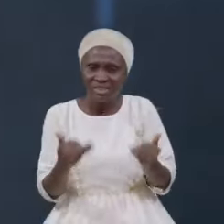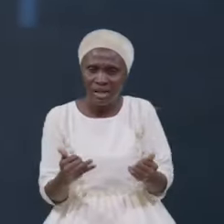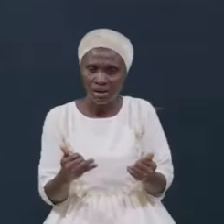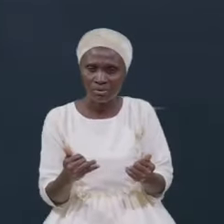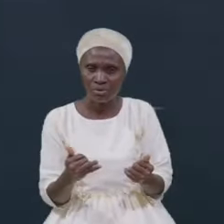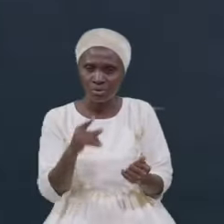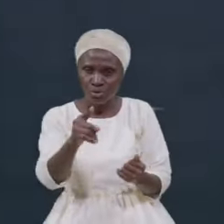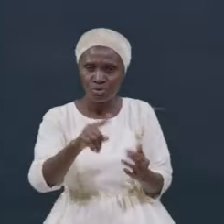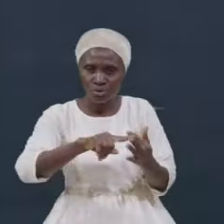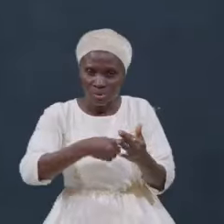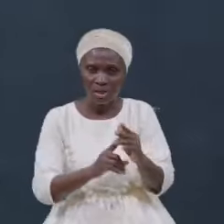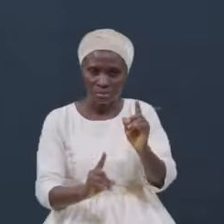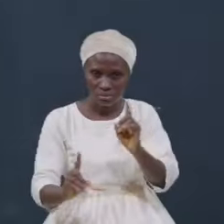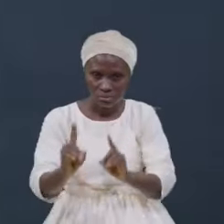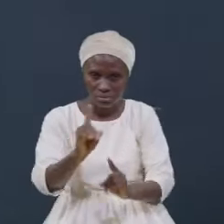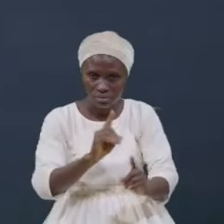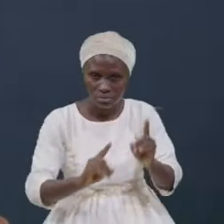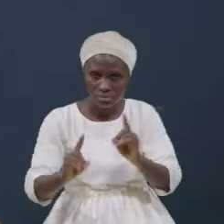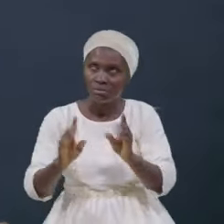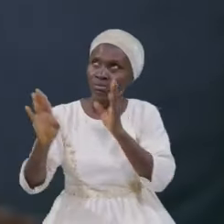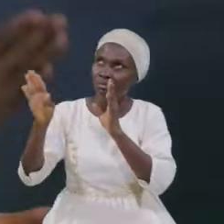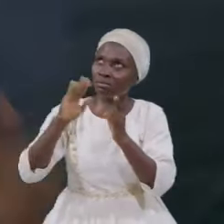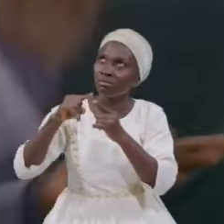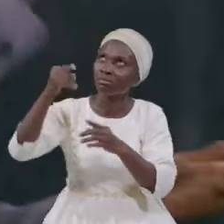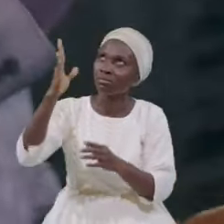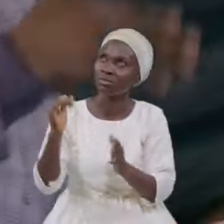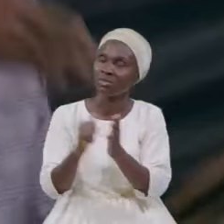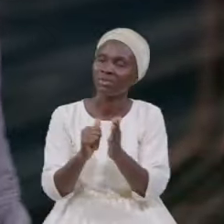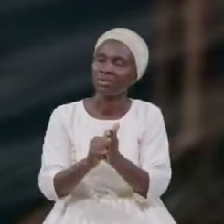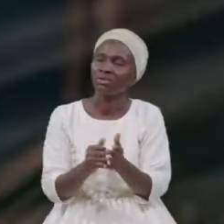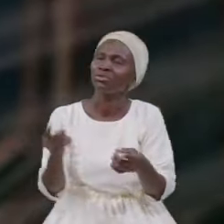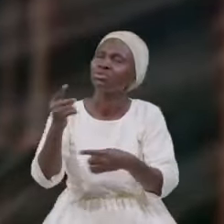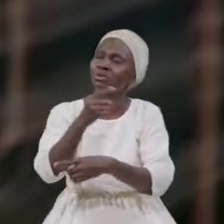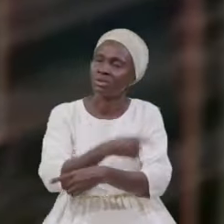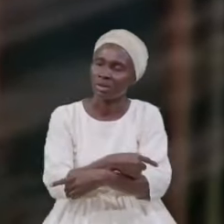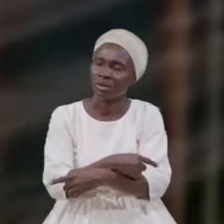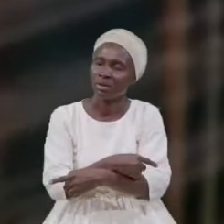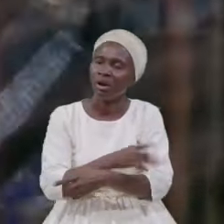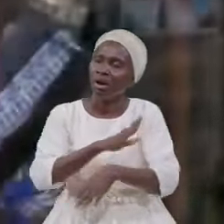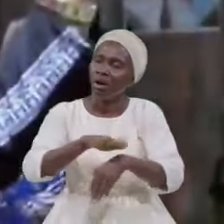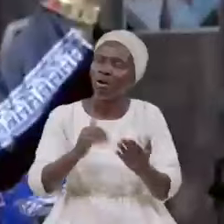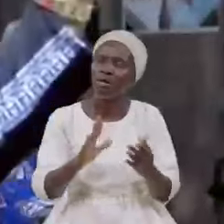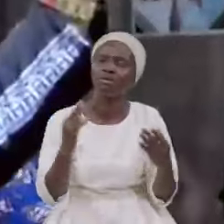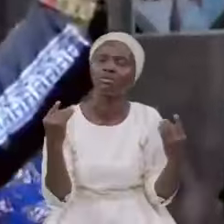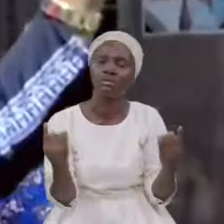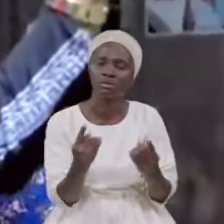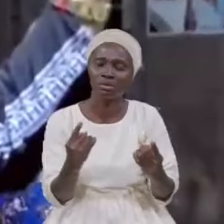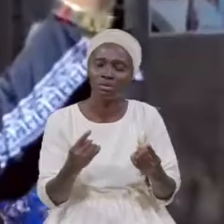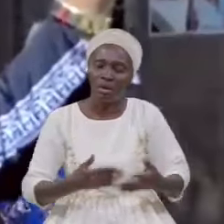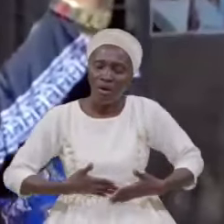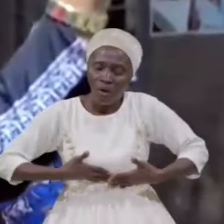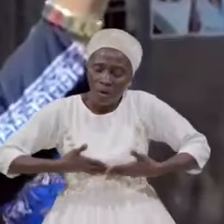day of repentance before the day of reckoning.